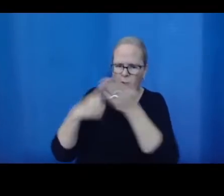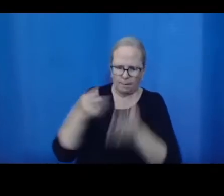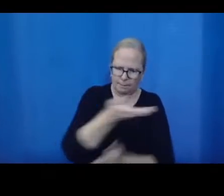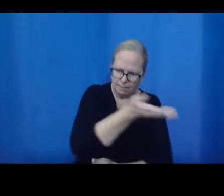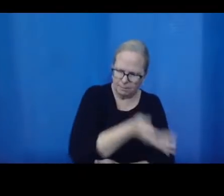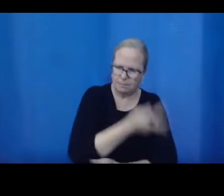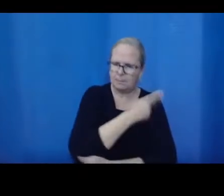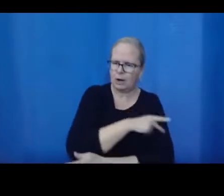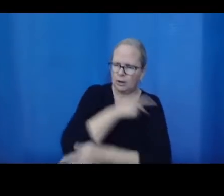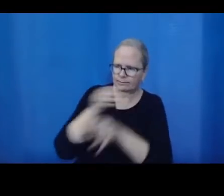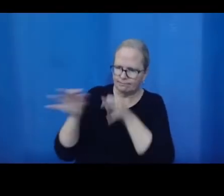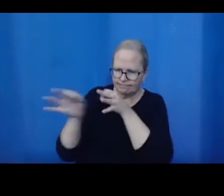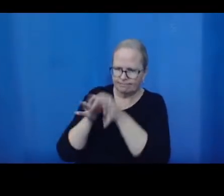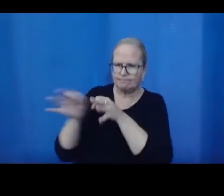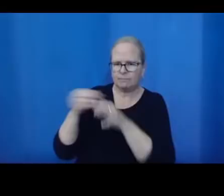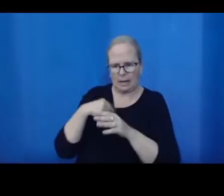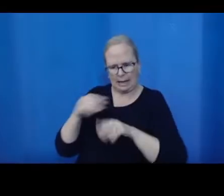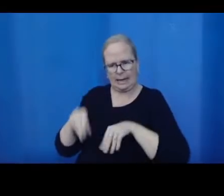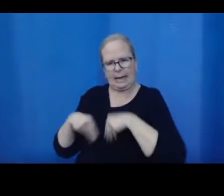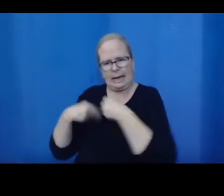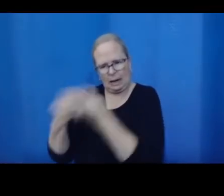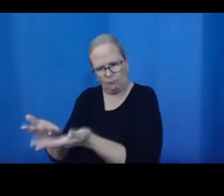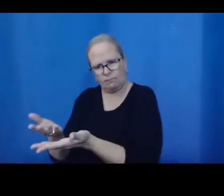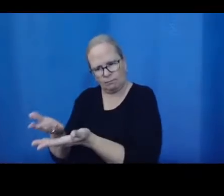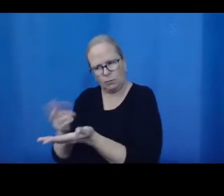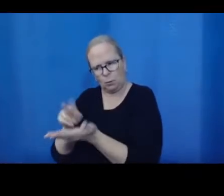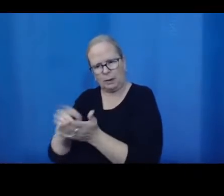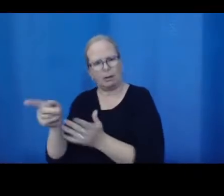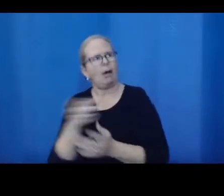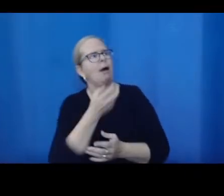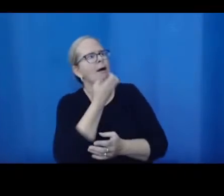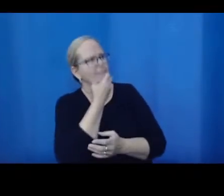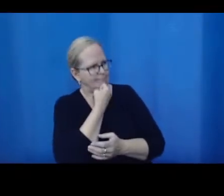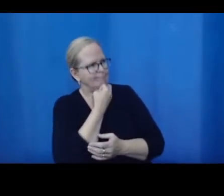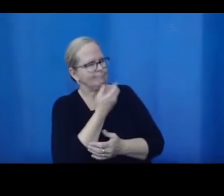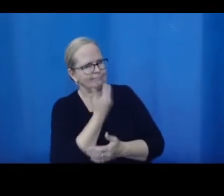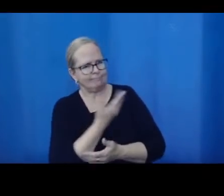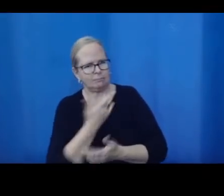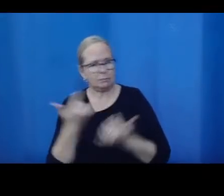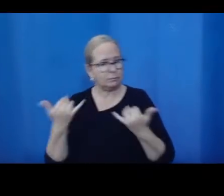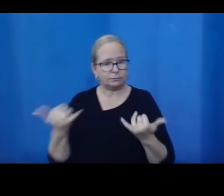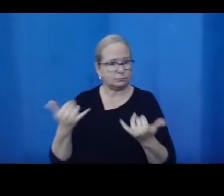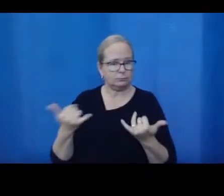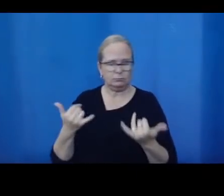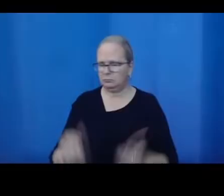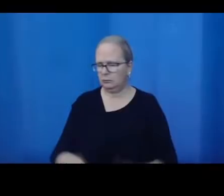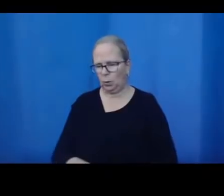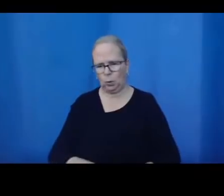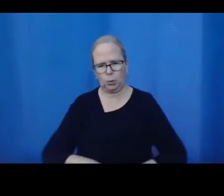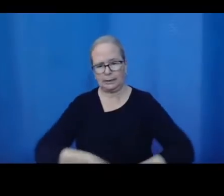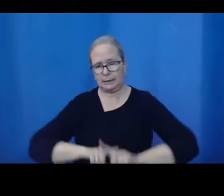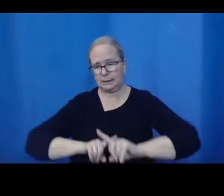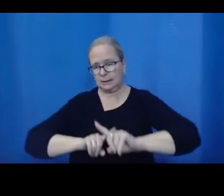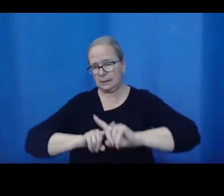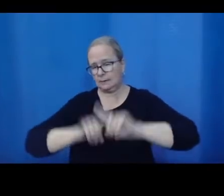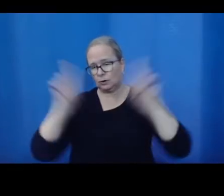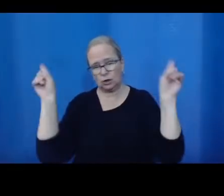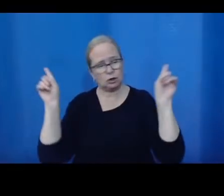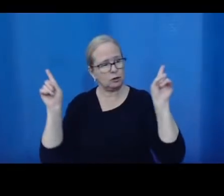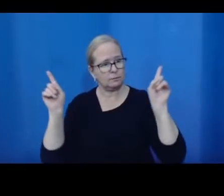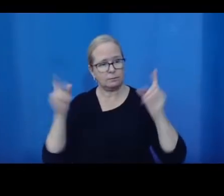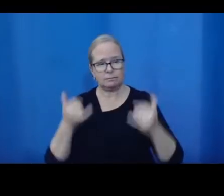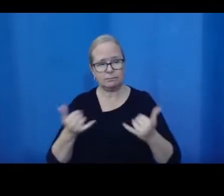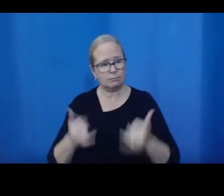very different. This whole circumstance feels very different. And so, part of trying to make